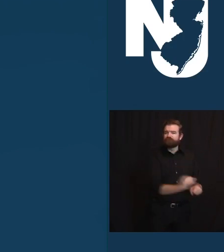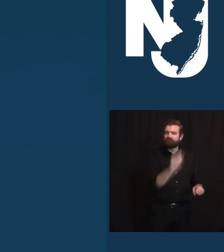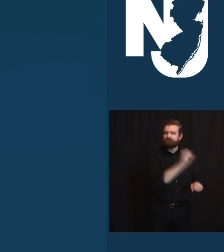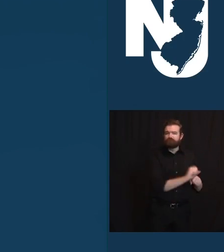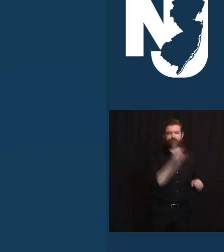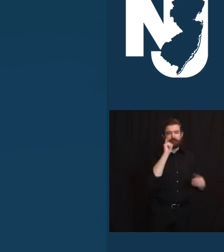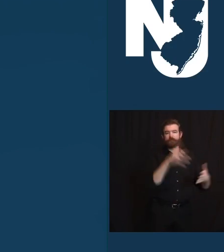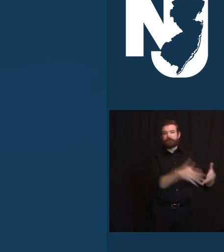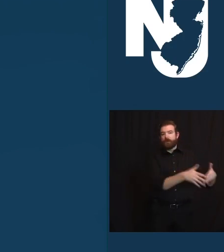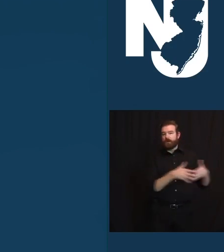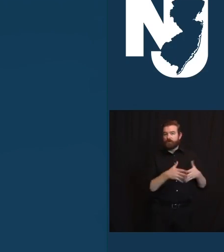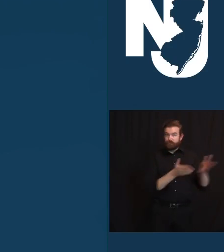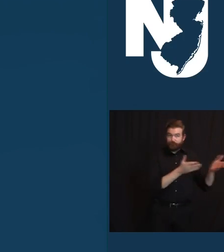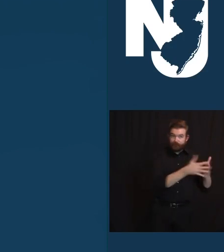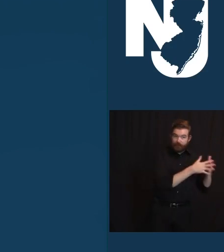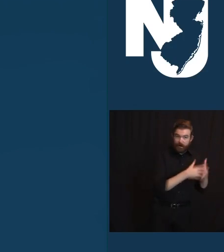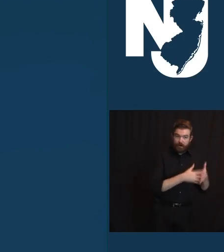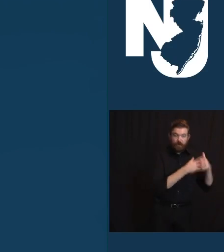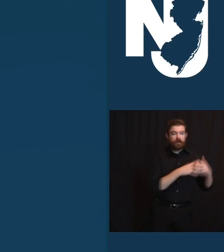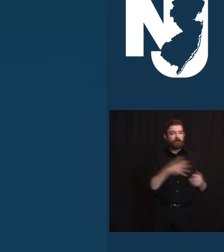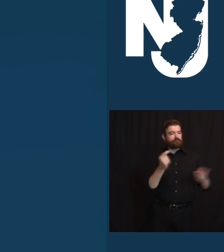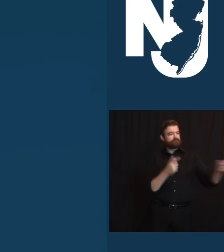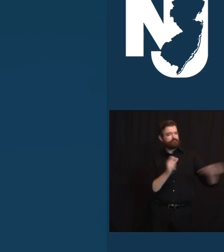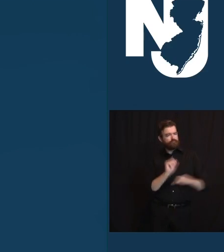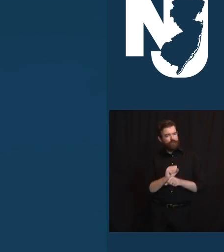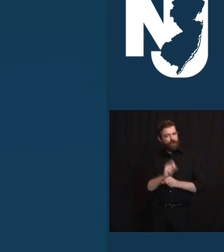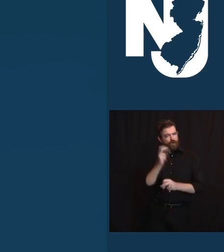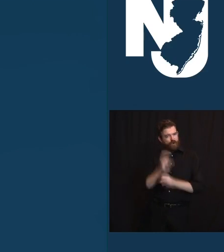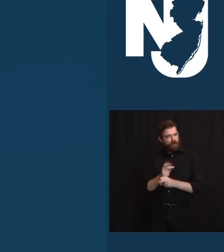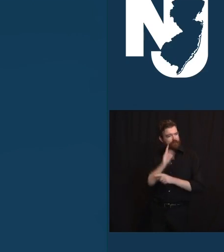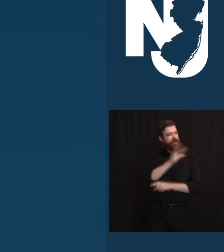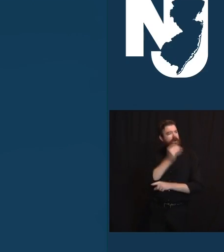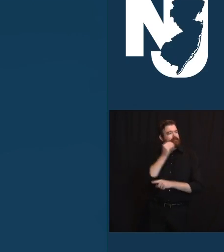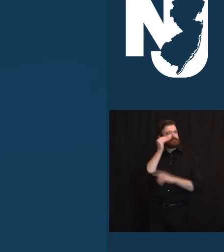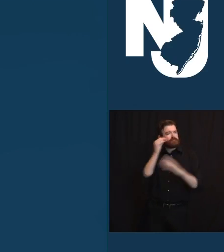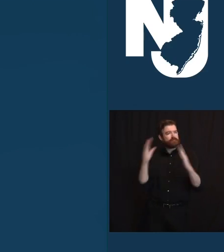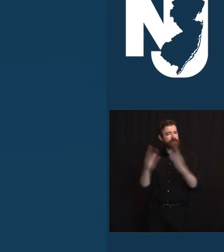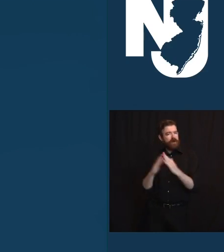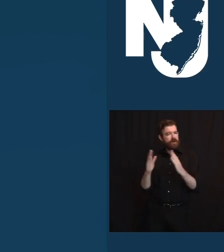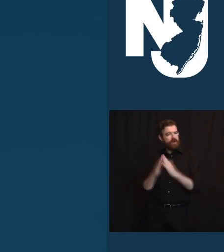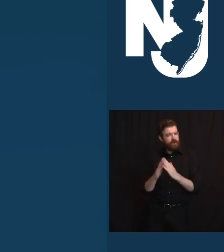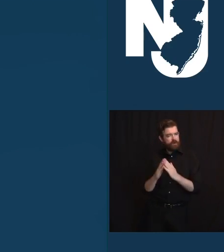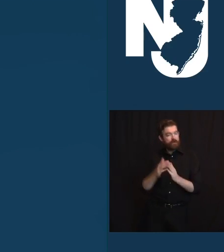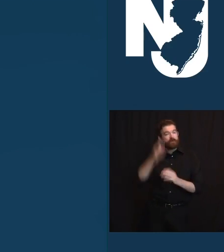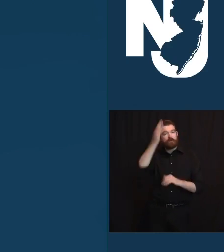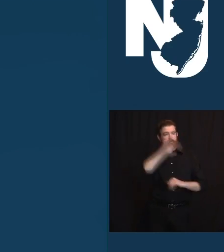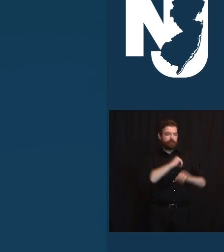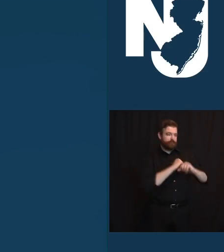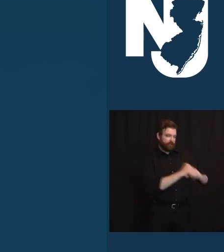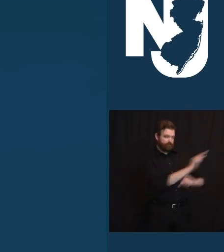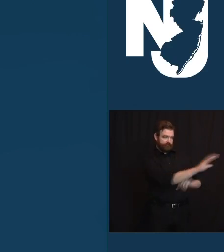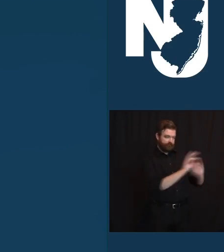to the Township of Bloomfield, may God bless you and watch over you and your family.